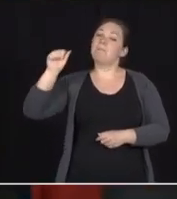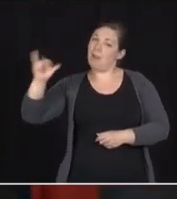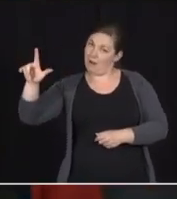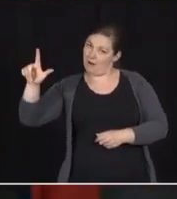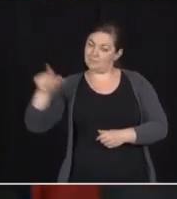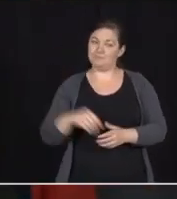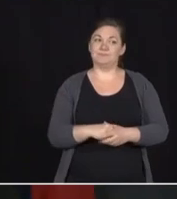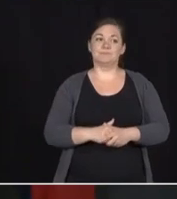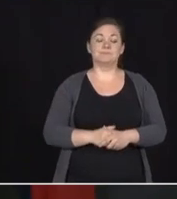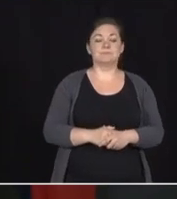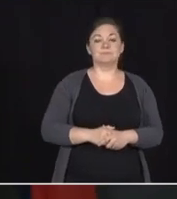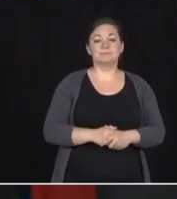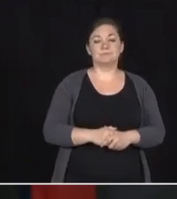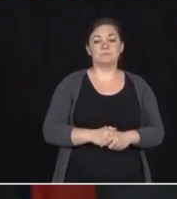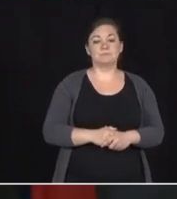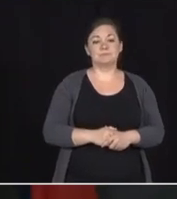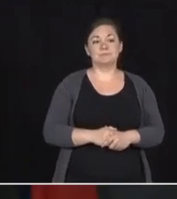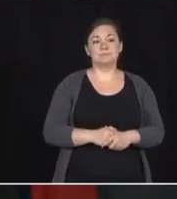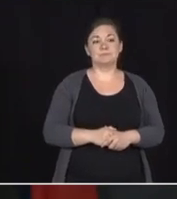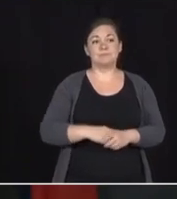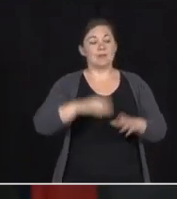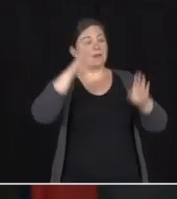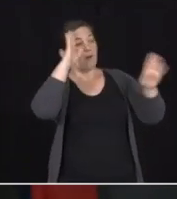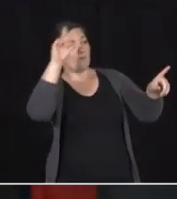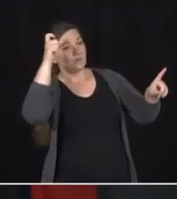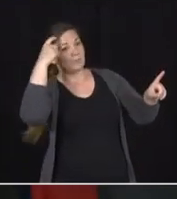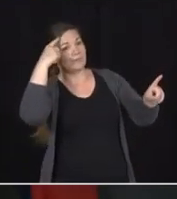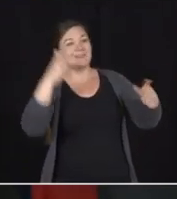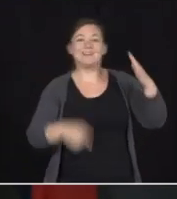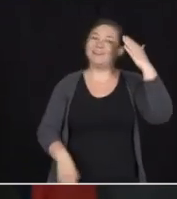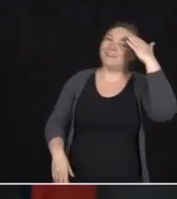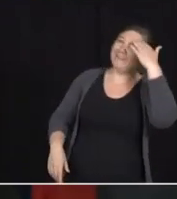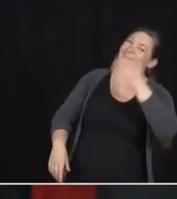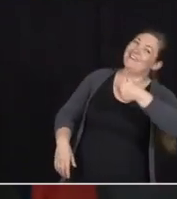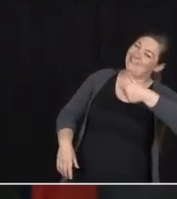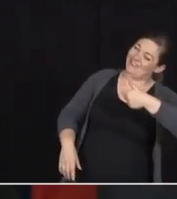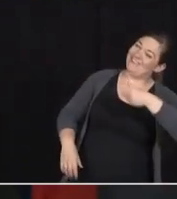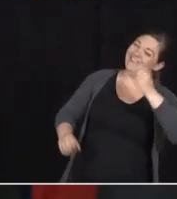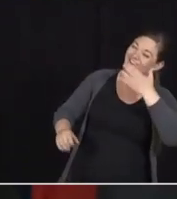Laura. Hi, Premier. How are you doing? Oh, I'm doing all right. Thank you.